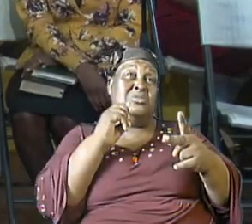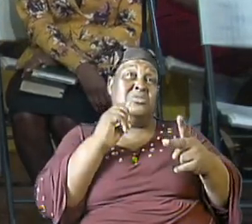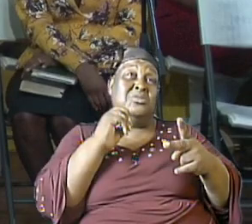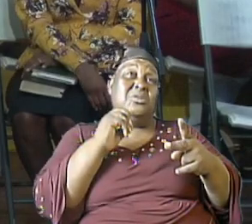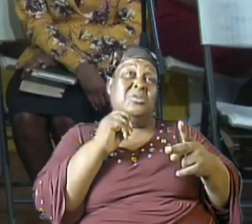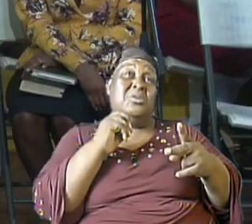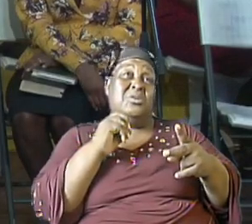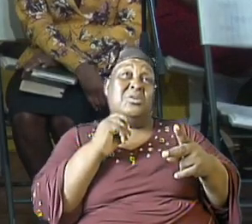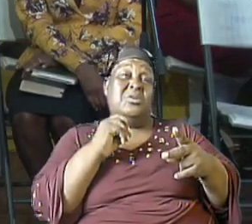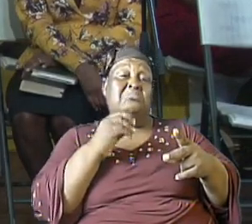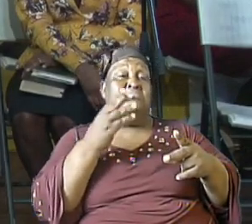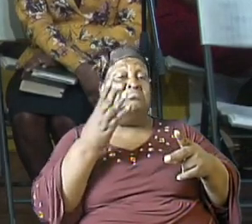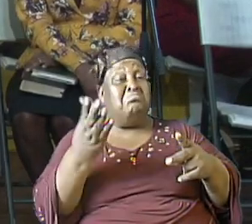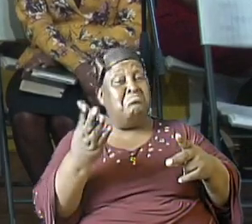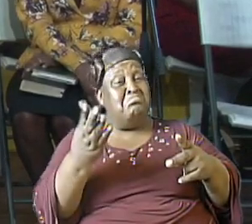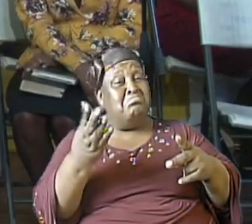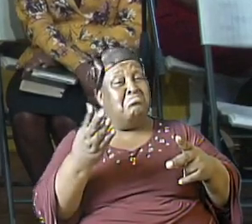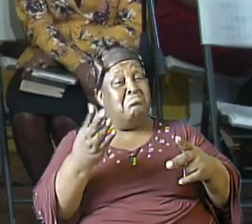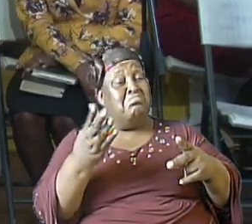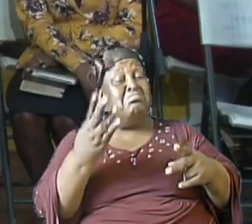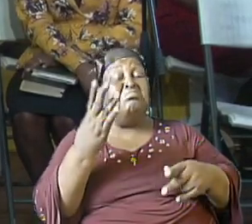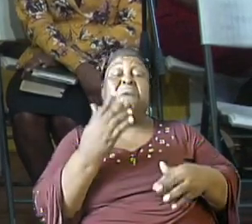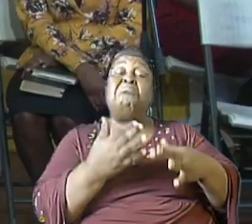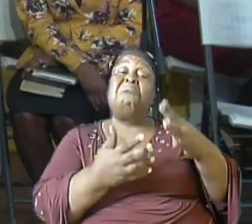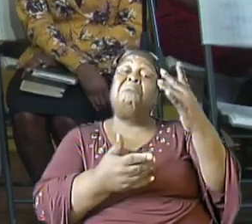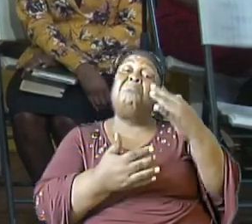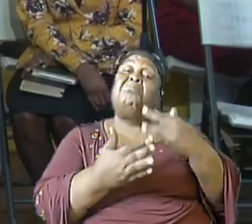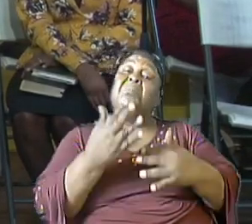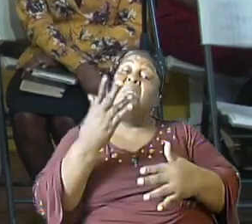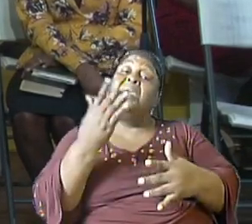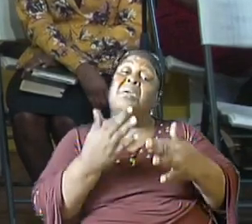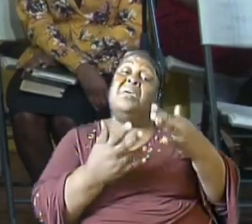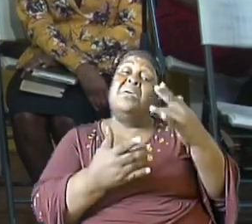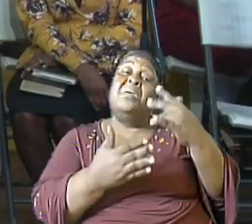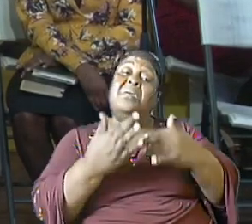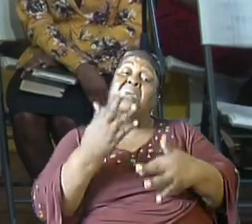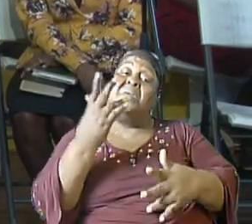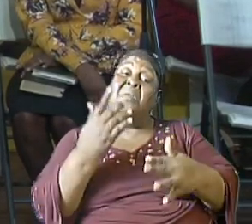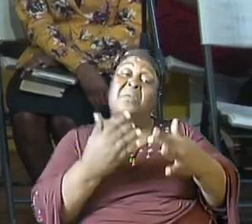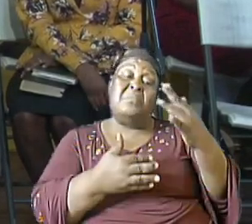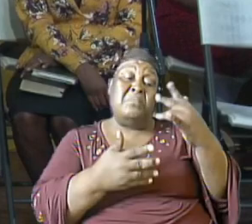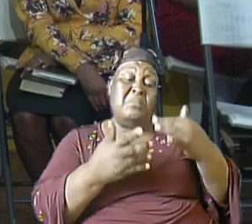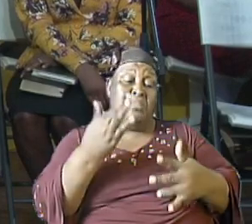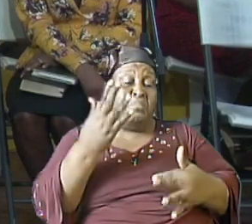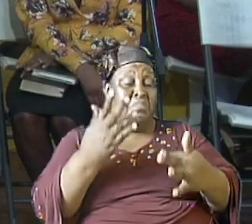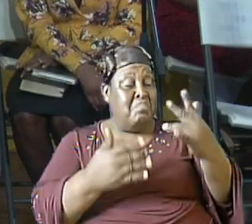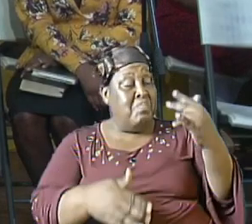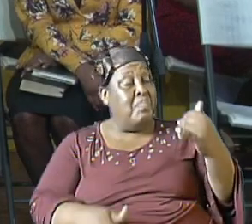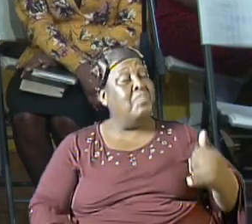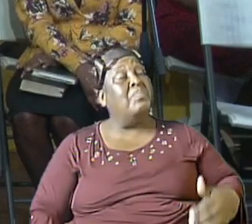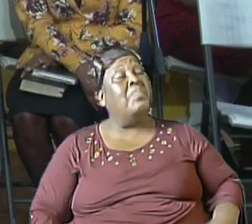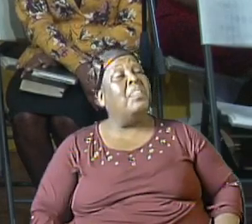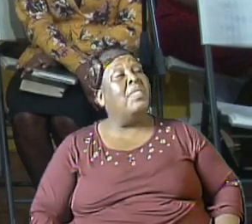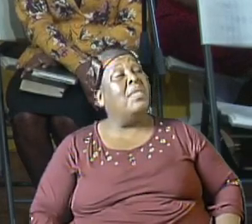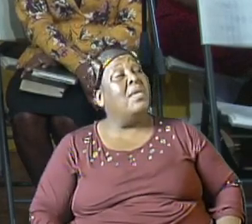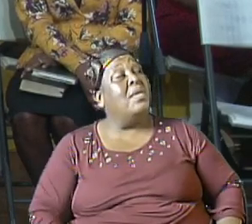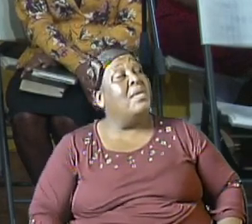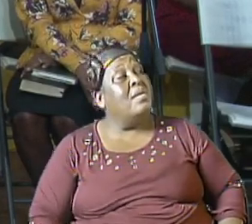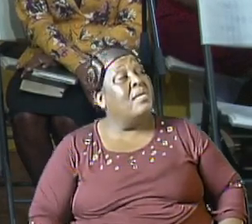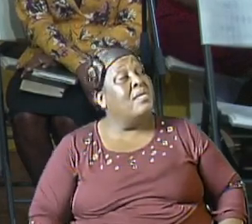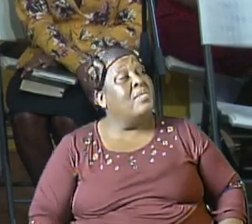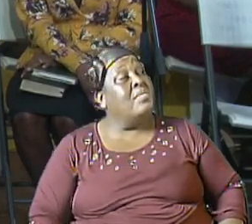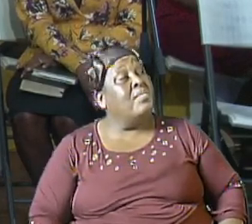abyss, the inferno, also popularly known as hell.